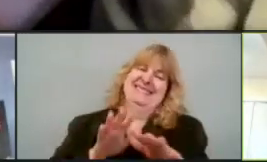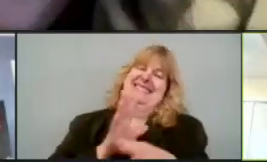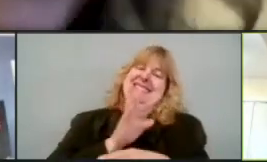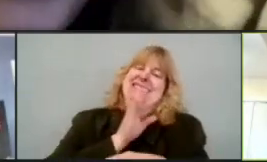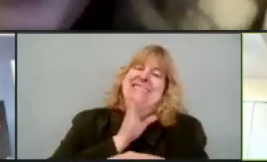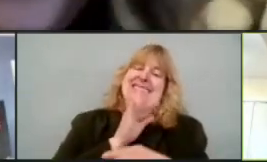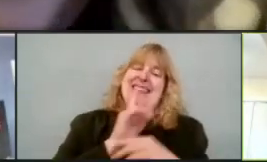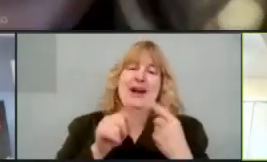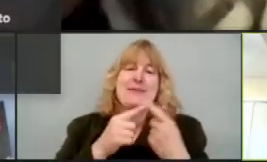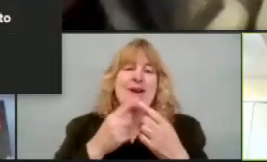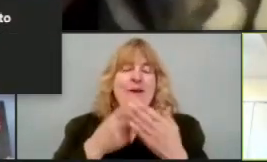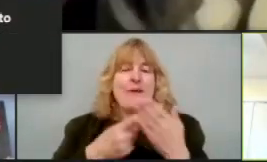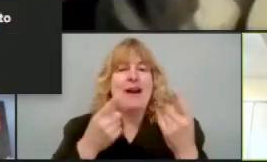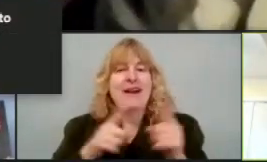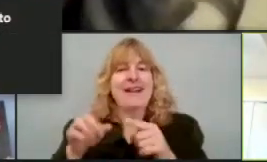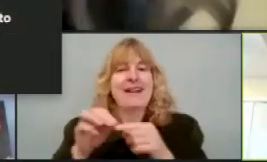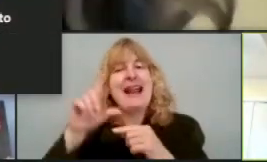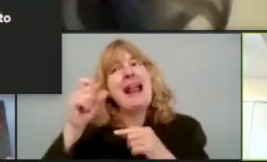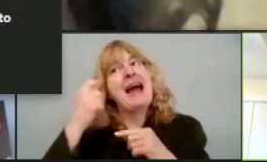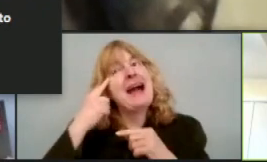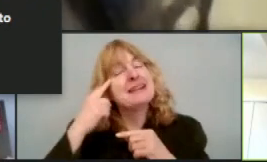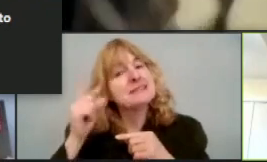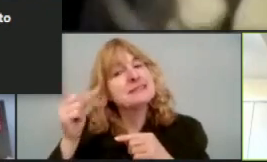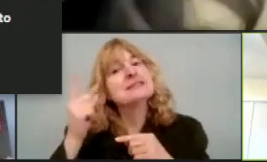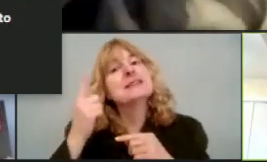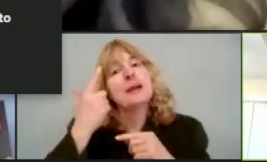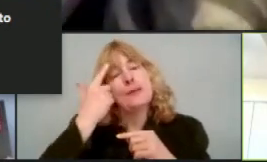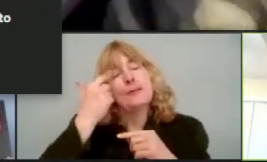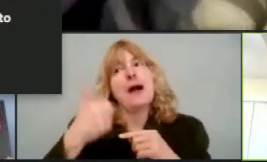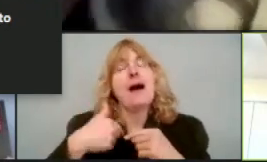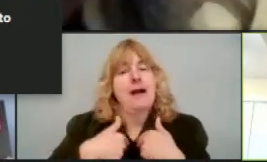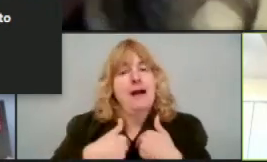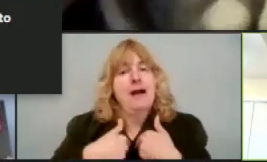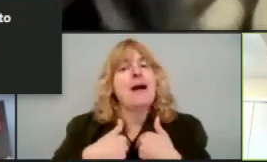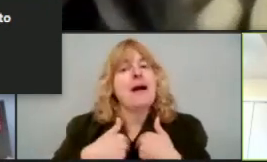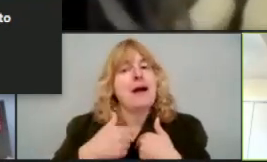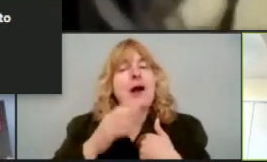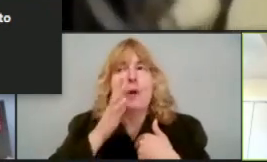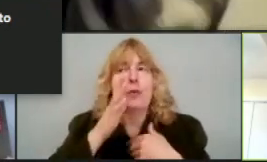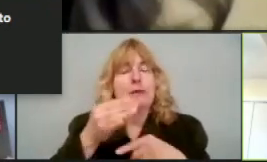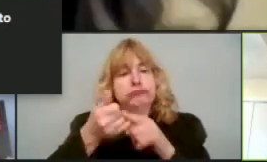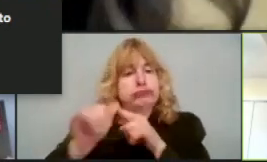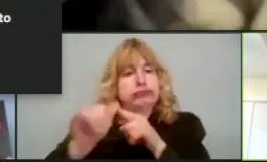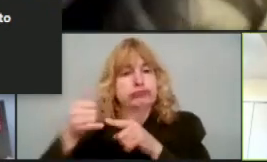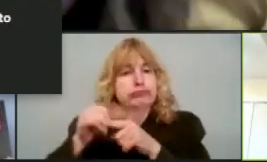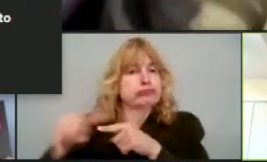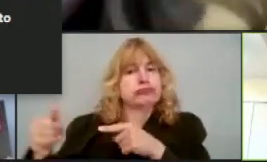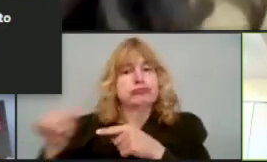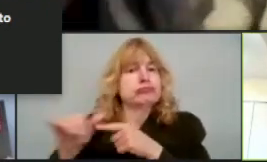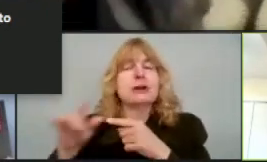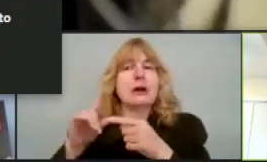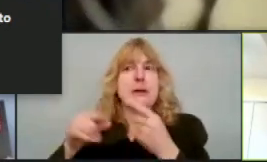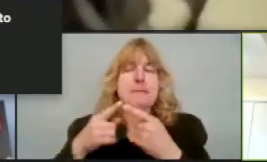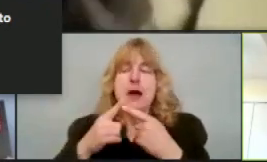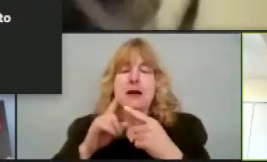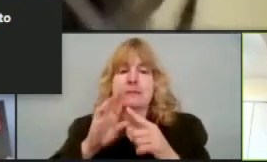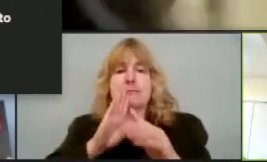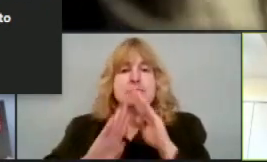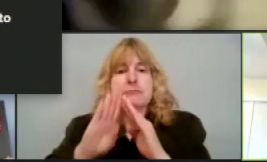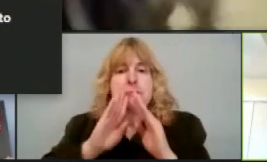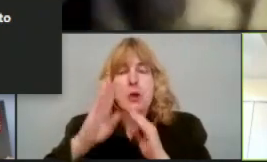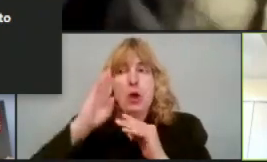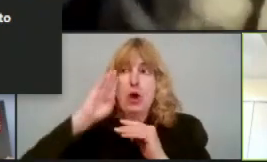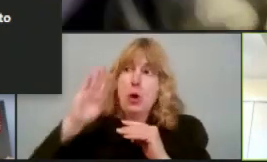about what is going on in Lansing, because I have a few choice words about the frustration, knowing